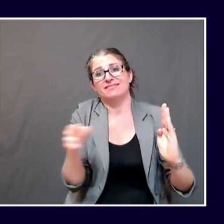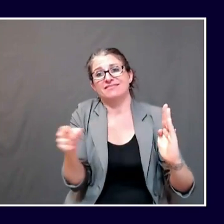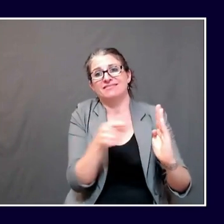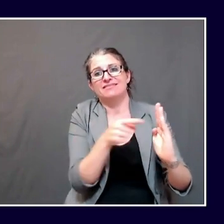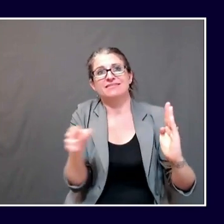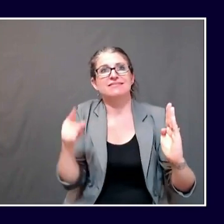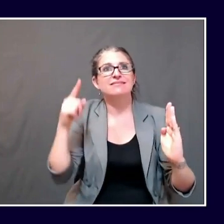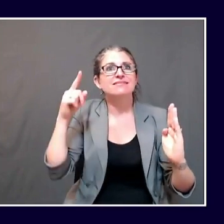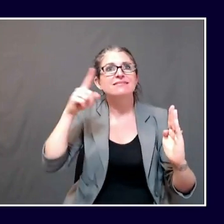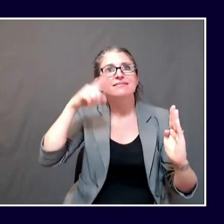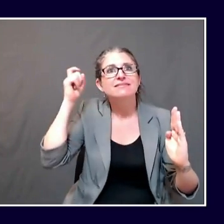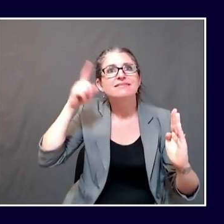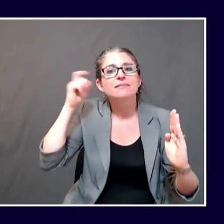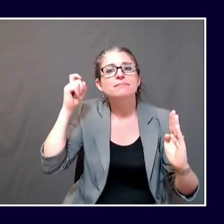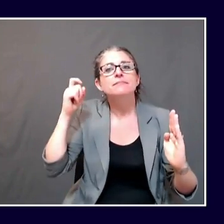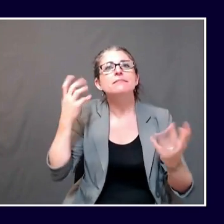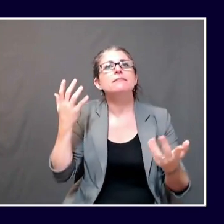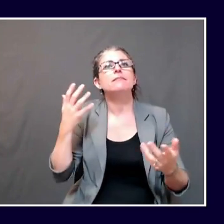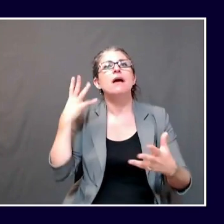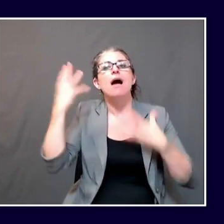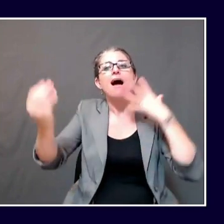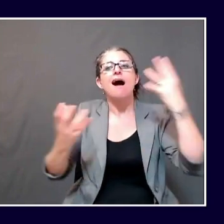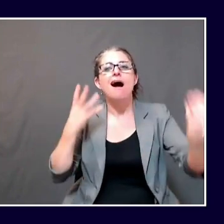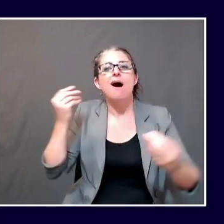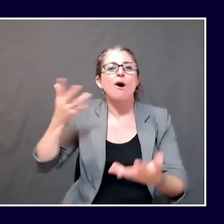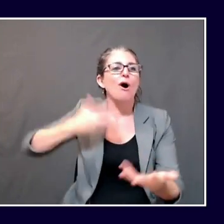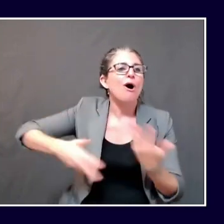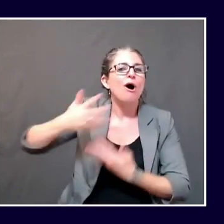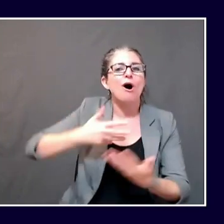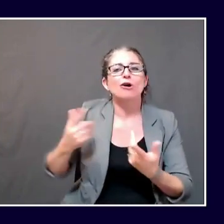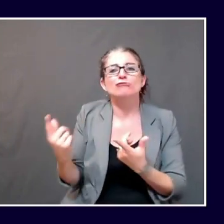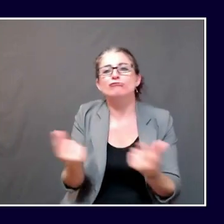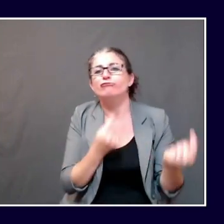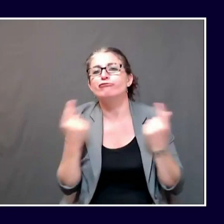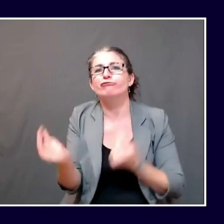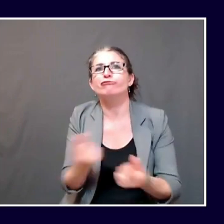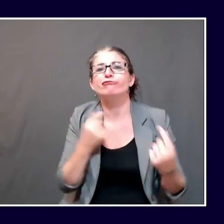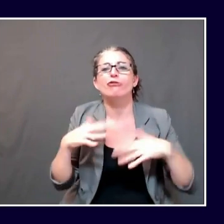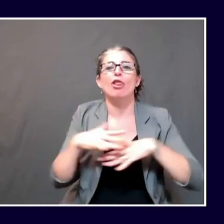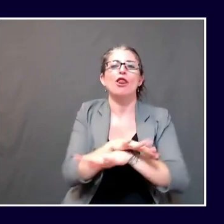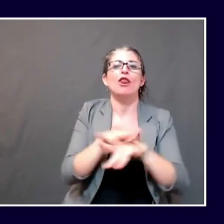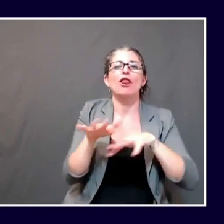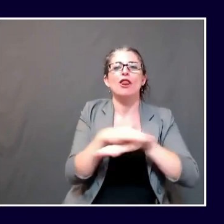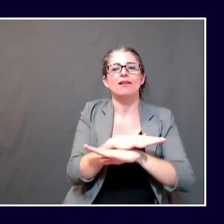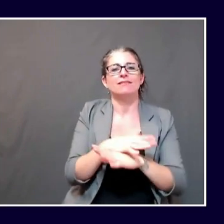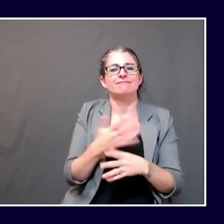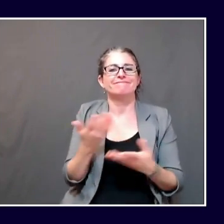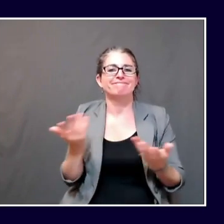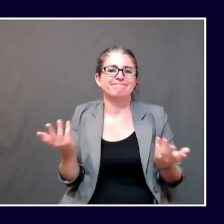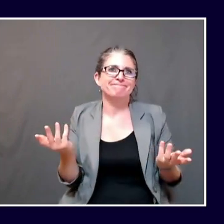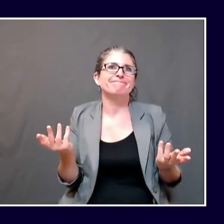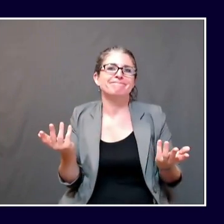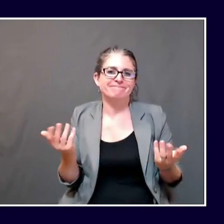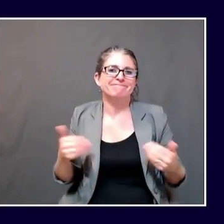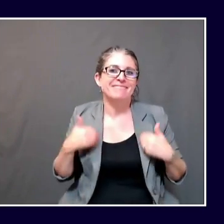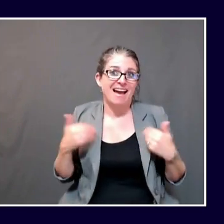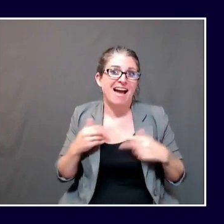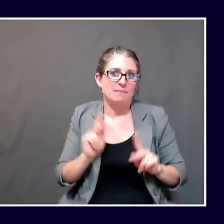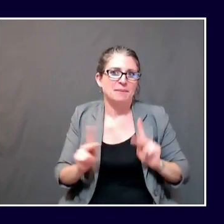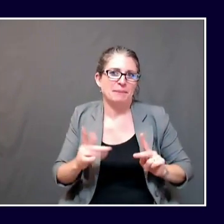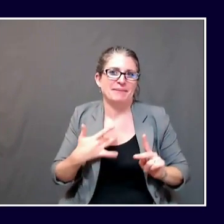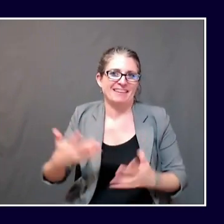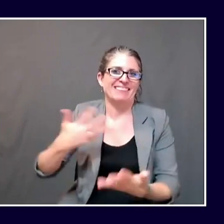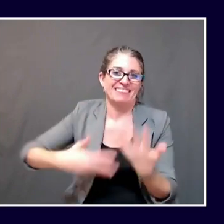individuals. That's one reason the average age has been driven down recently. The concern, however, when the Sun